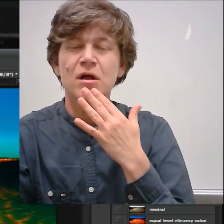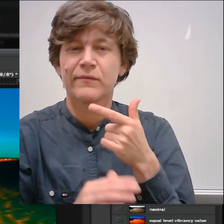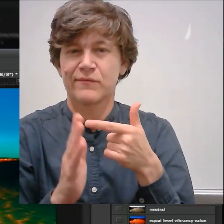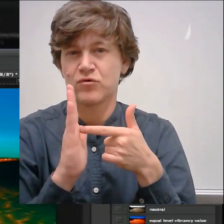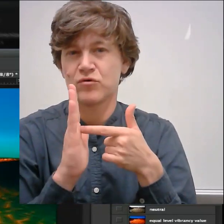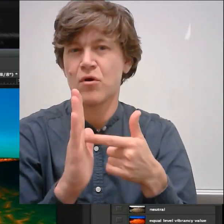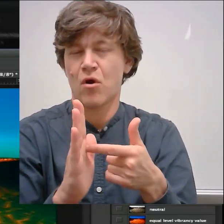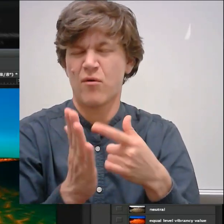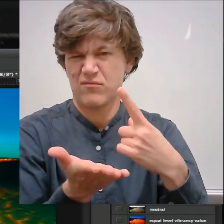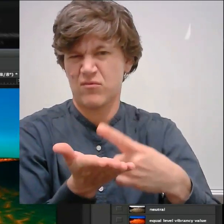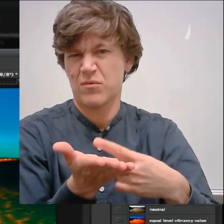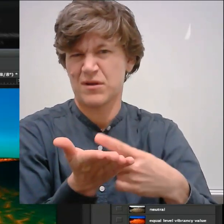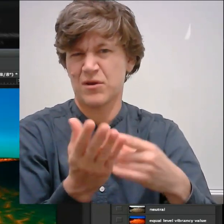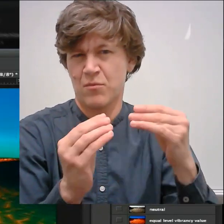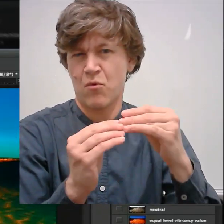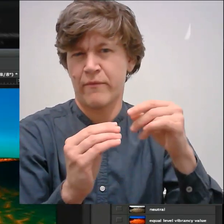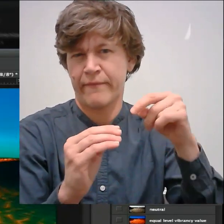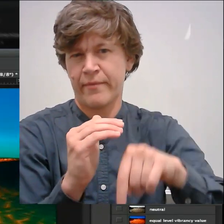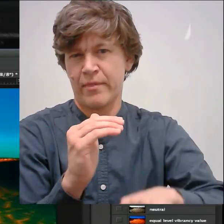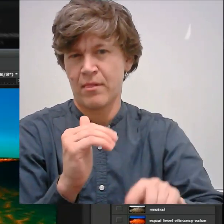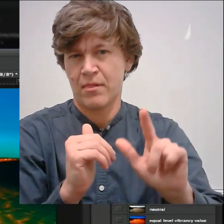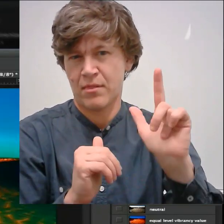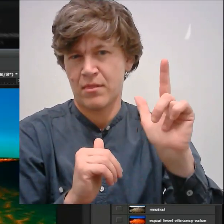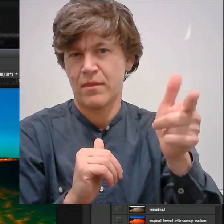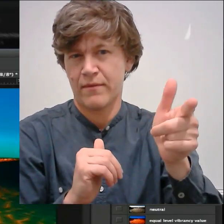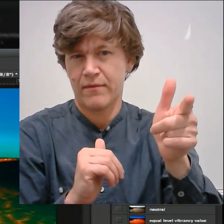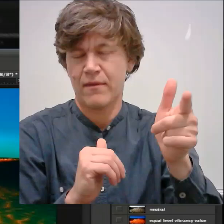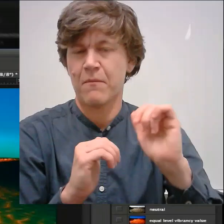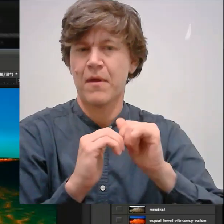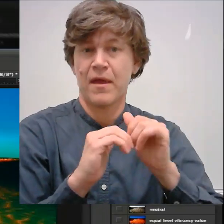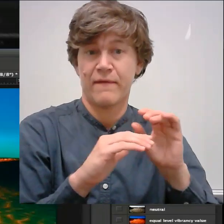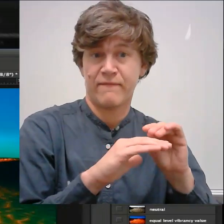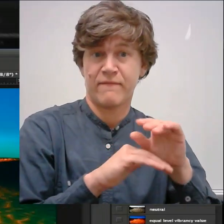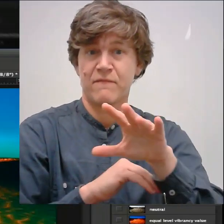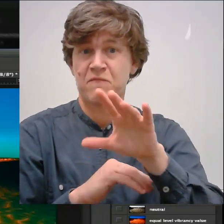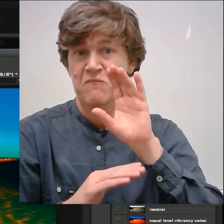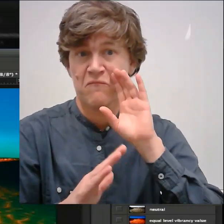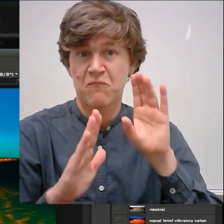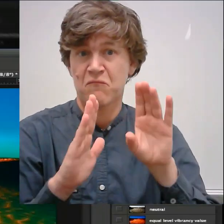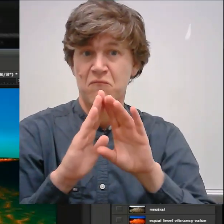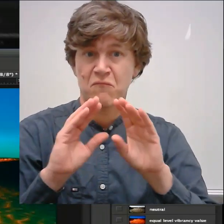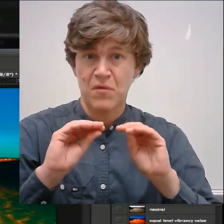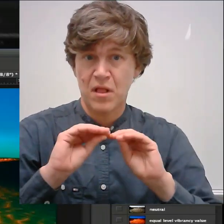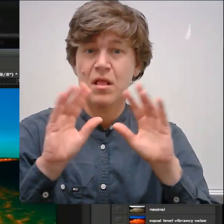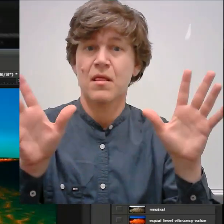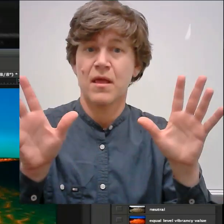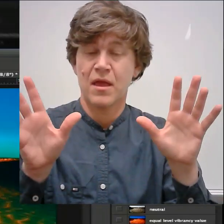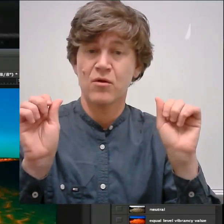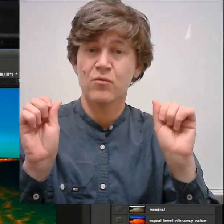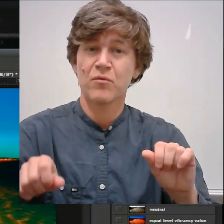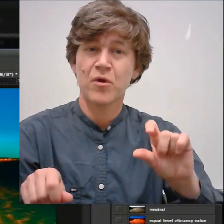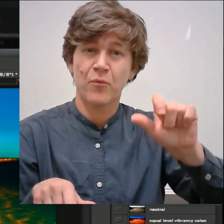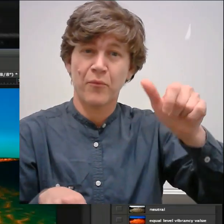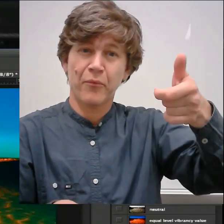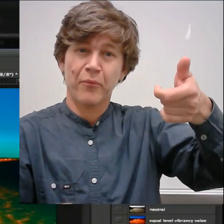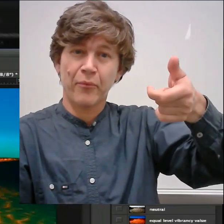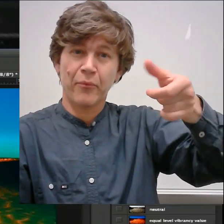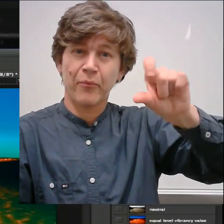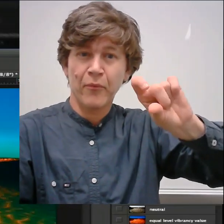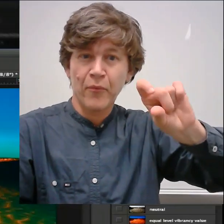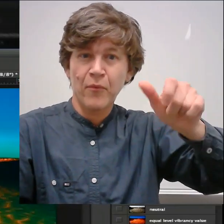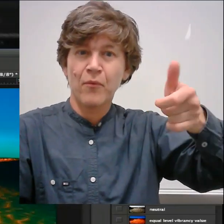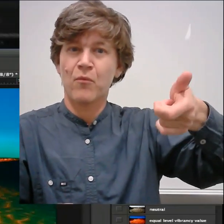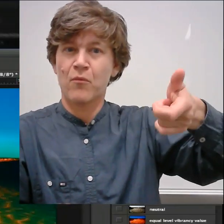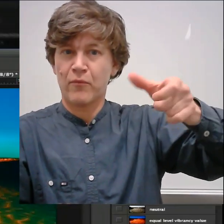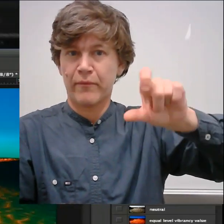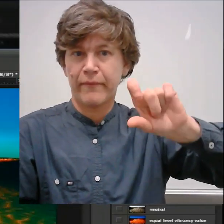discussion on color and light, but its effect on the image is clear. We can turn up the volume or turn it down, but the vibrant play